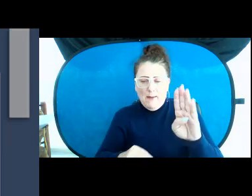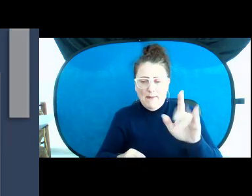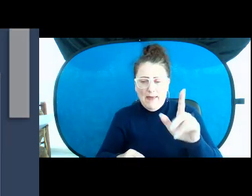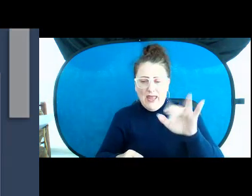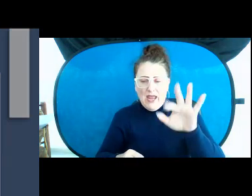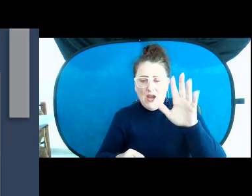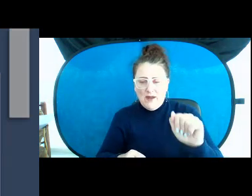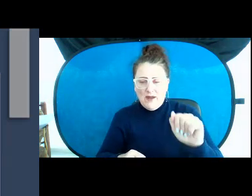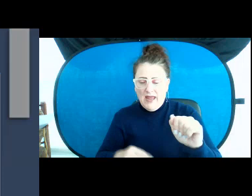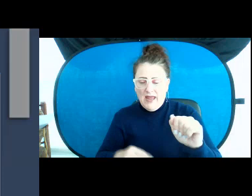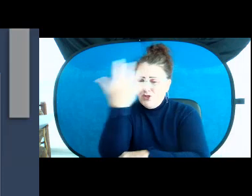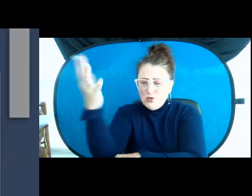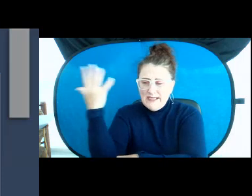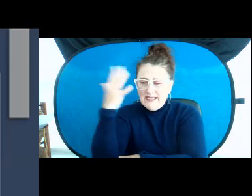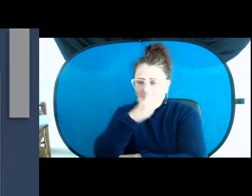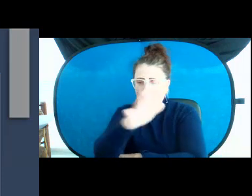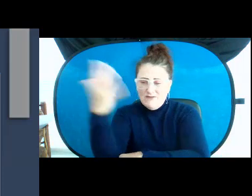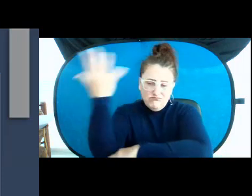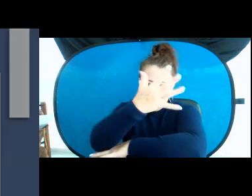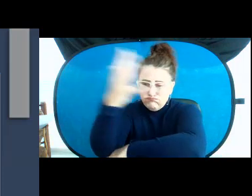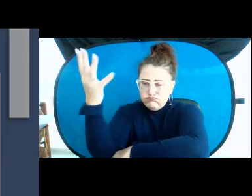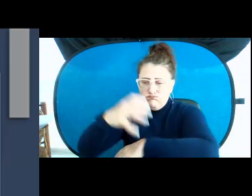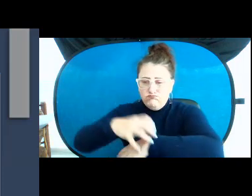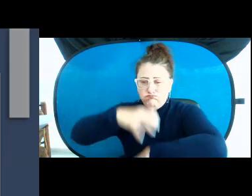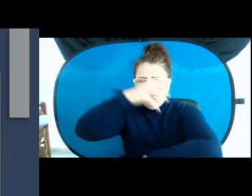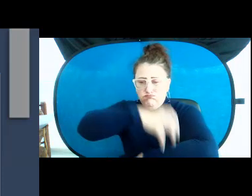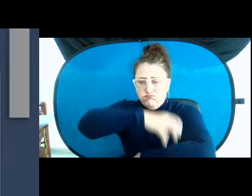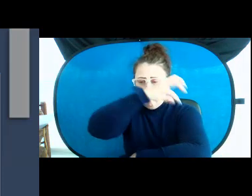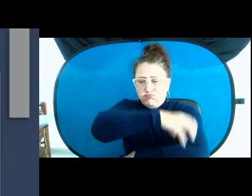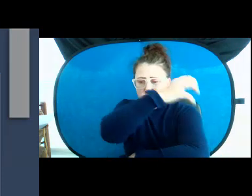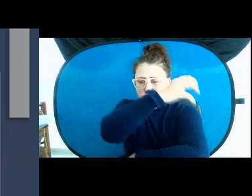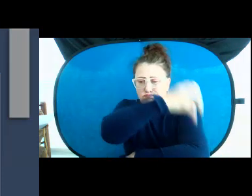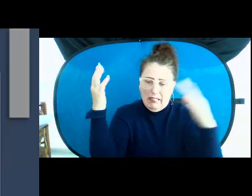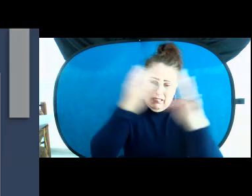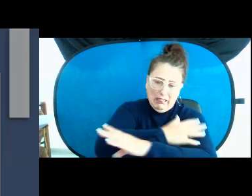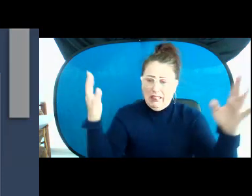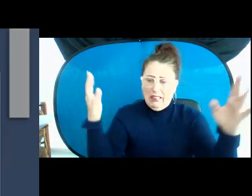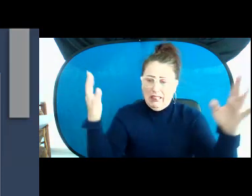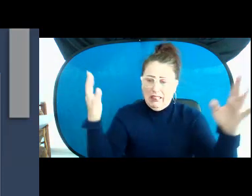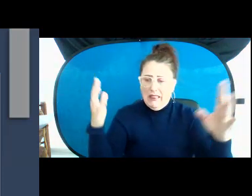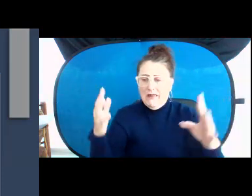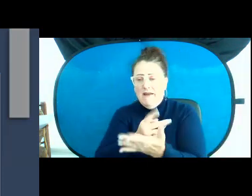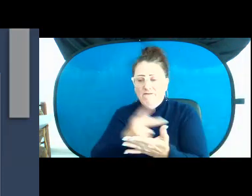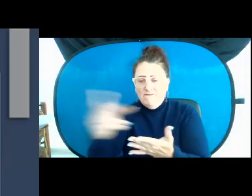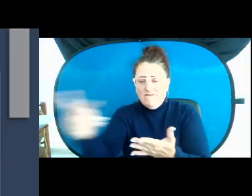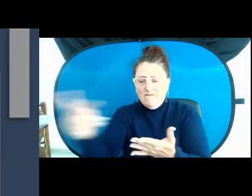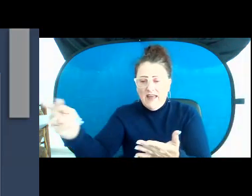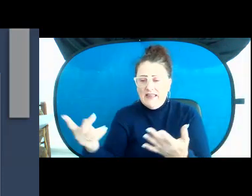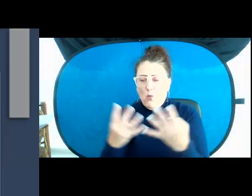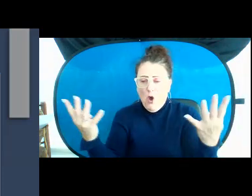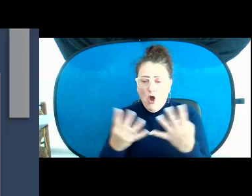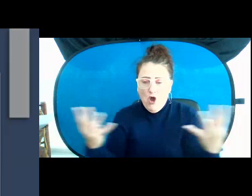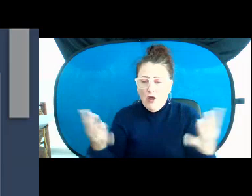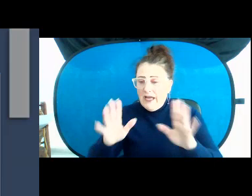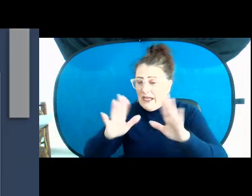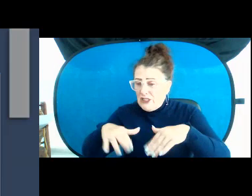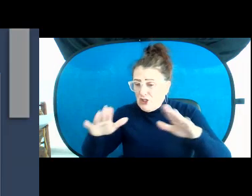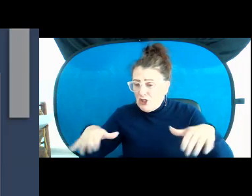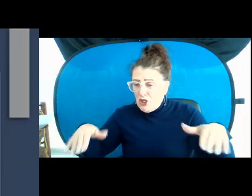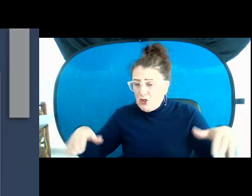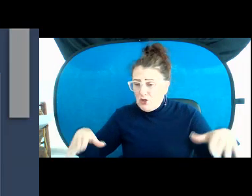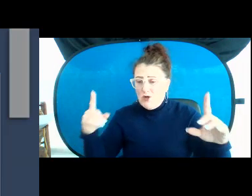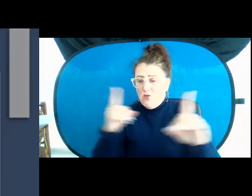impinge on the highway, they crack curbs, creating potholes, leaning over the highway from failing private retaining walls. Children cross El Camino Real